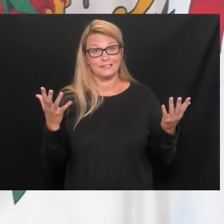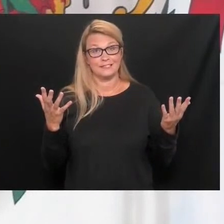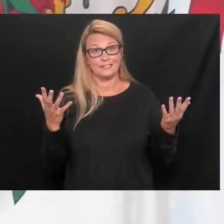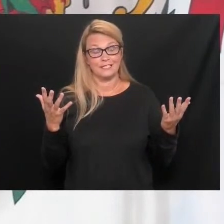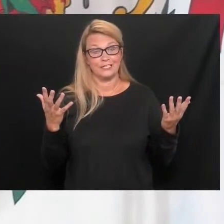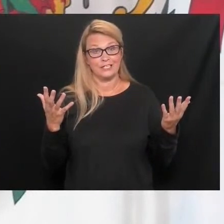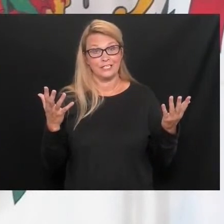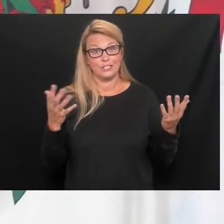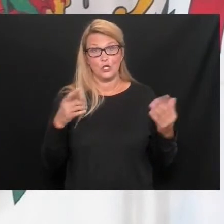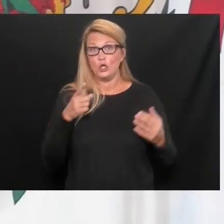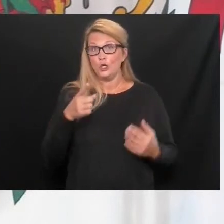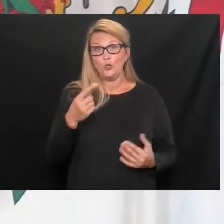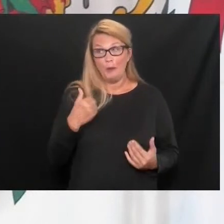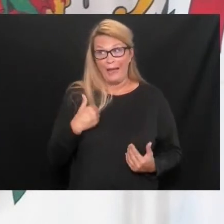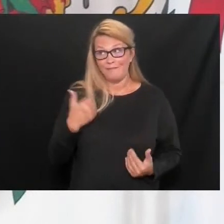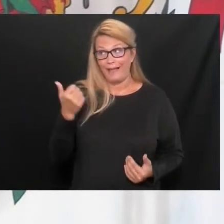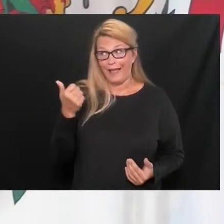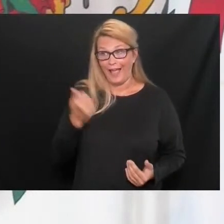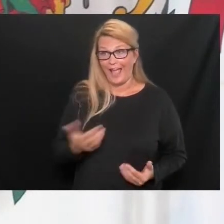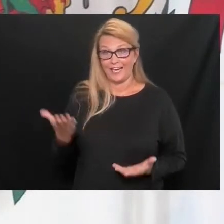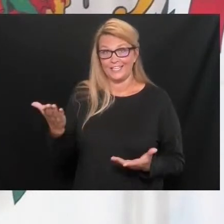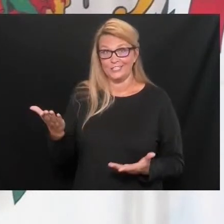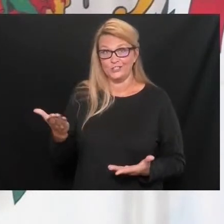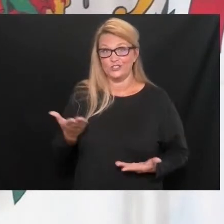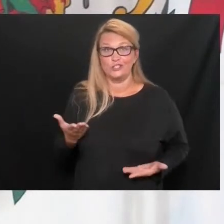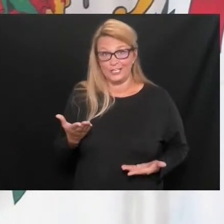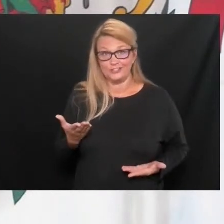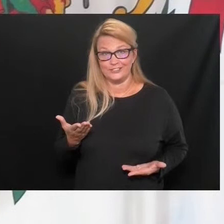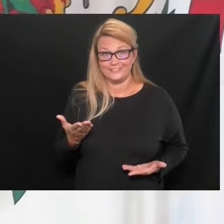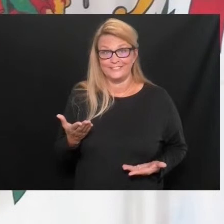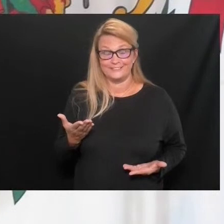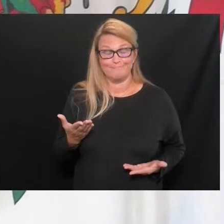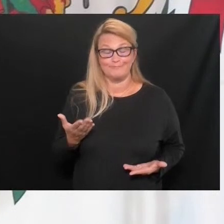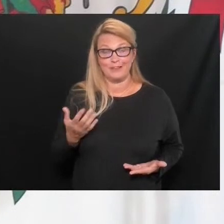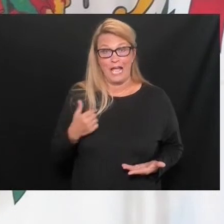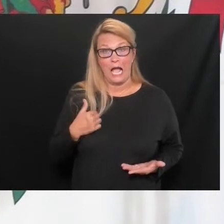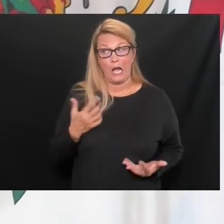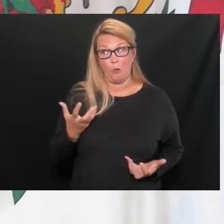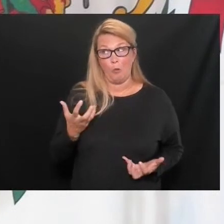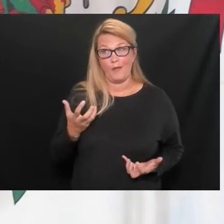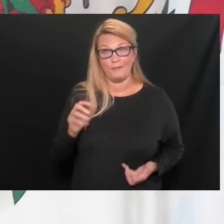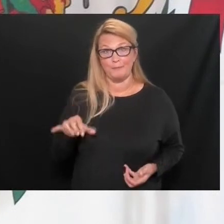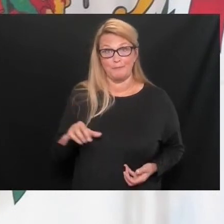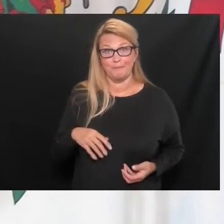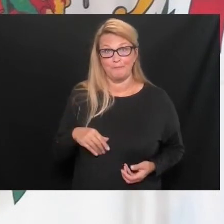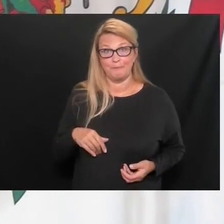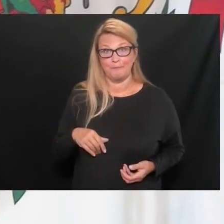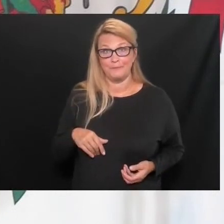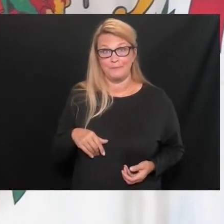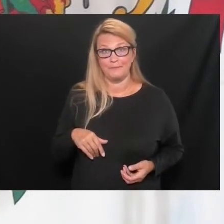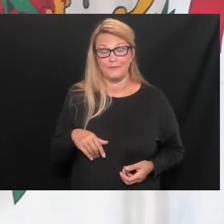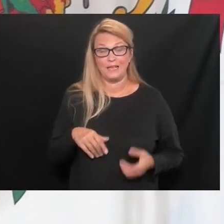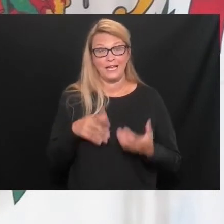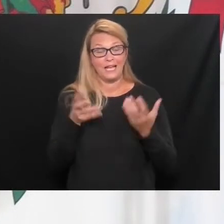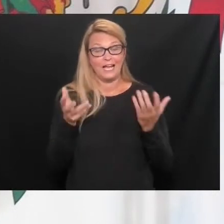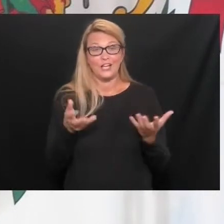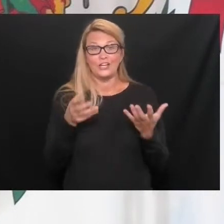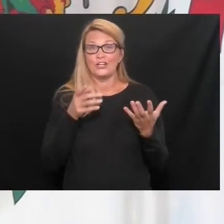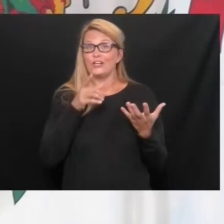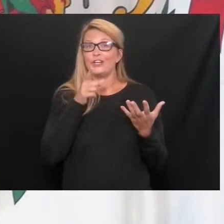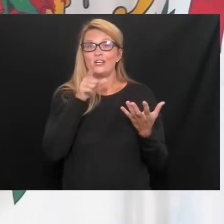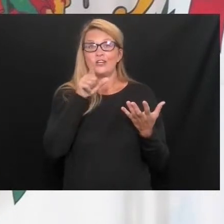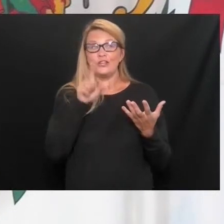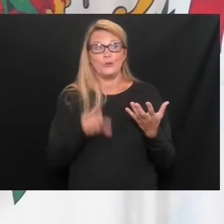Paul, if you've got any suggestions, we'll surely listen. You know, I mean, you've